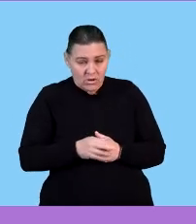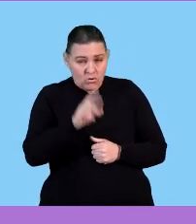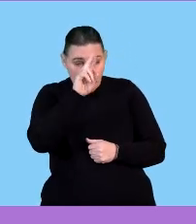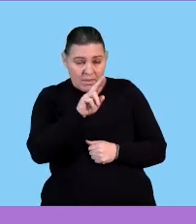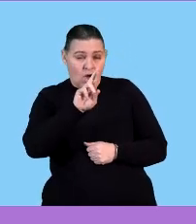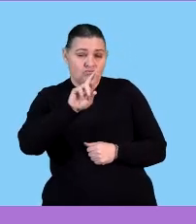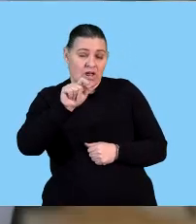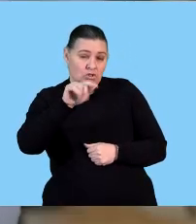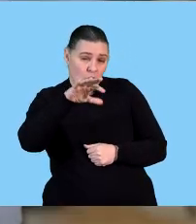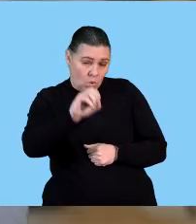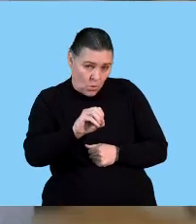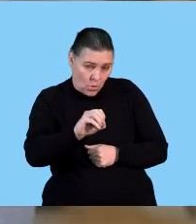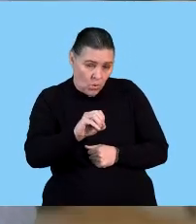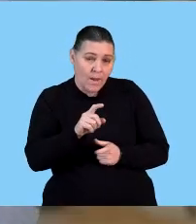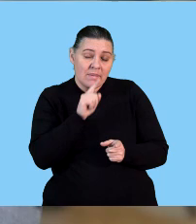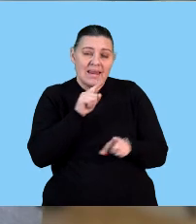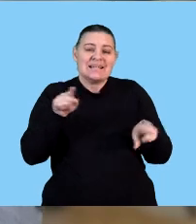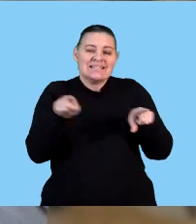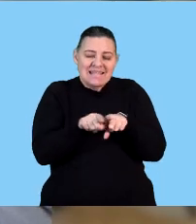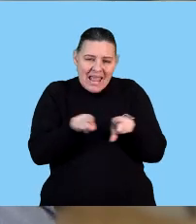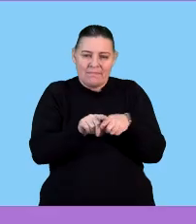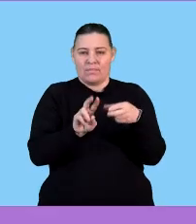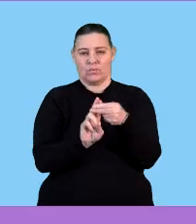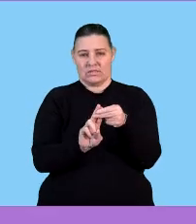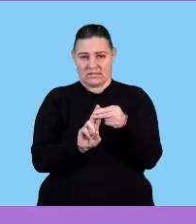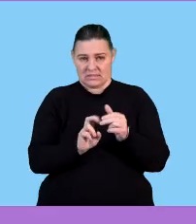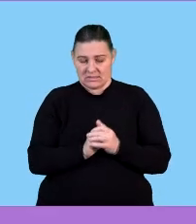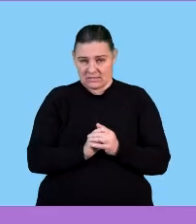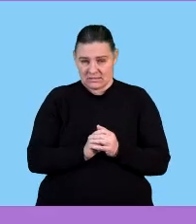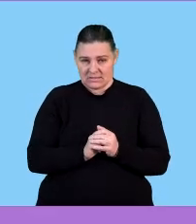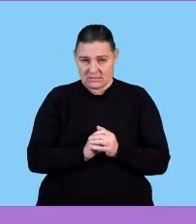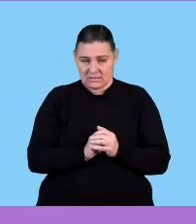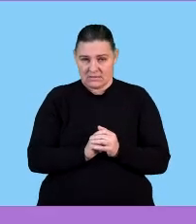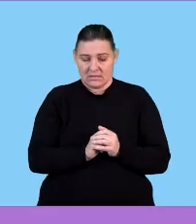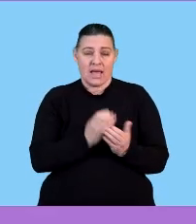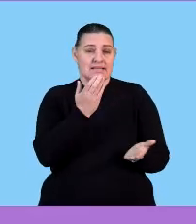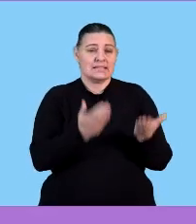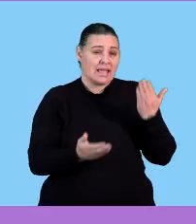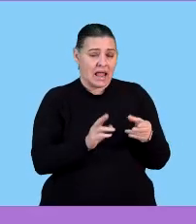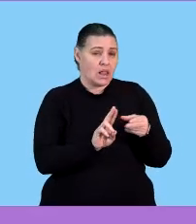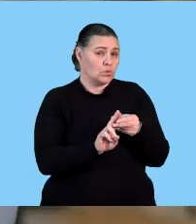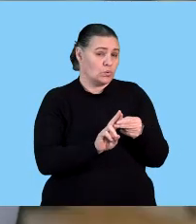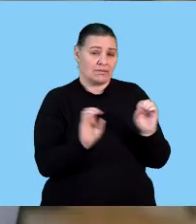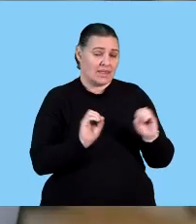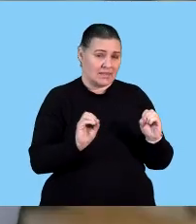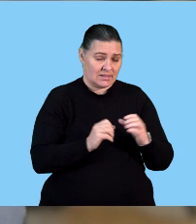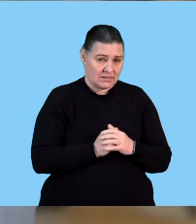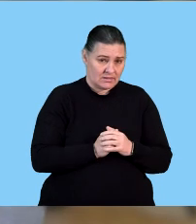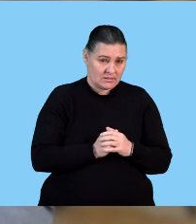Remember, ratio deals with the same unit. So a scale has no units.